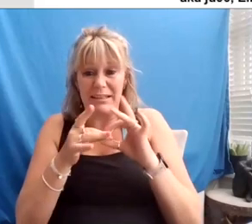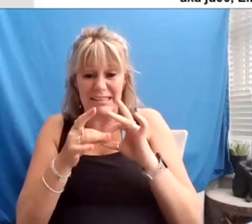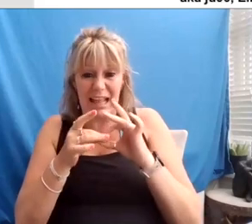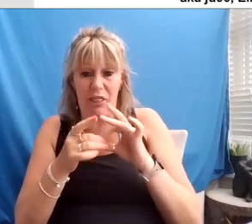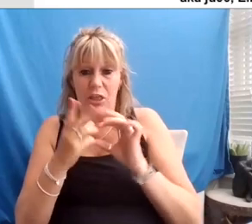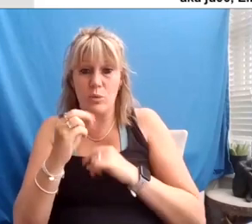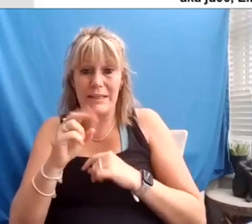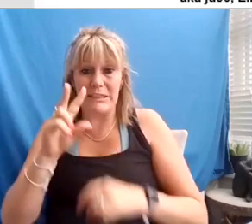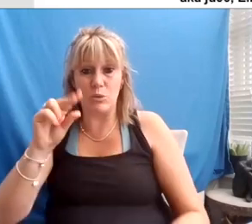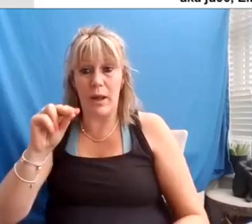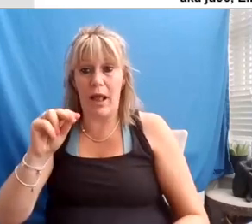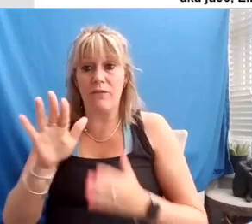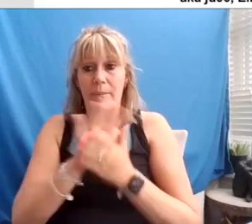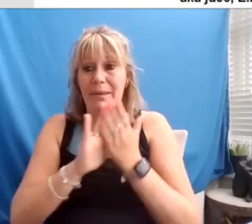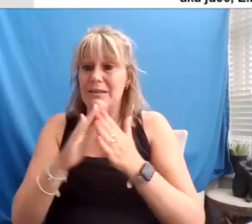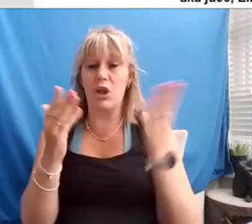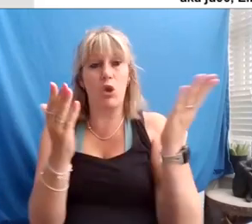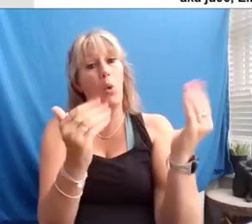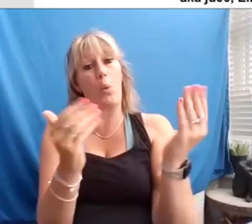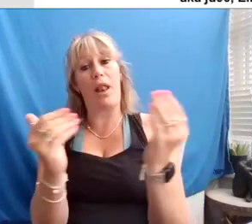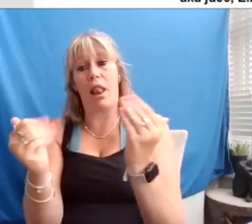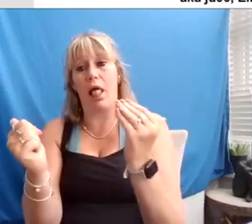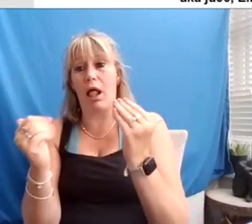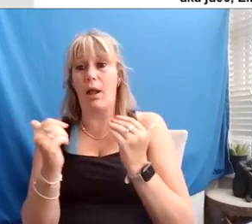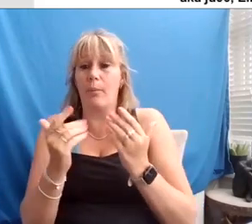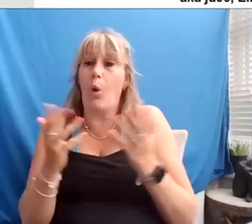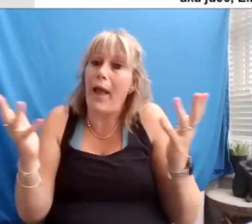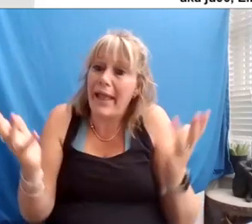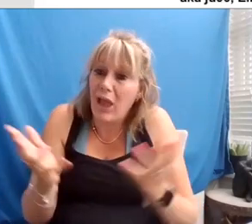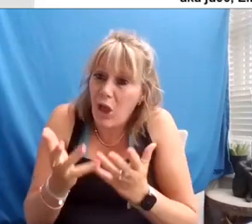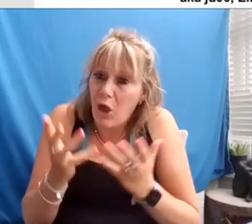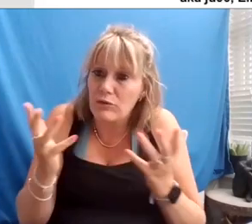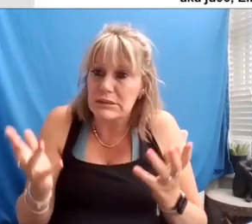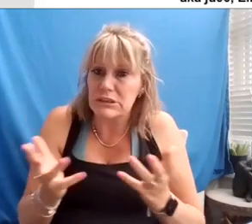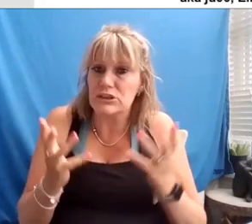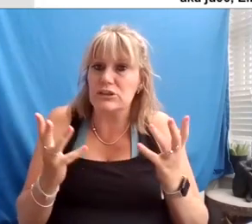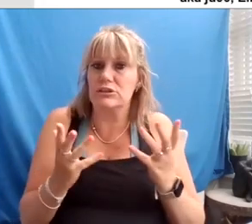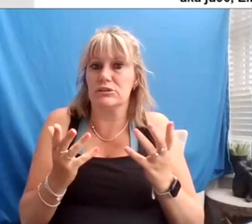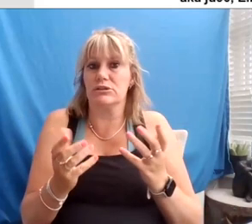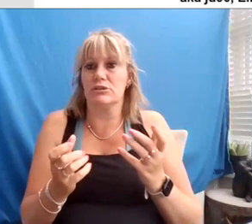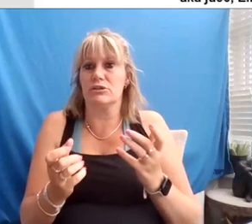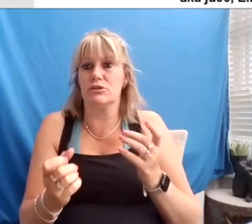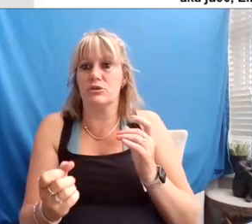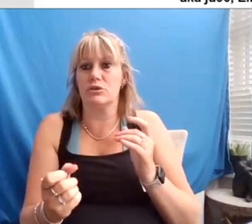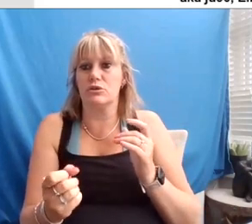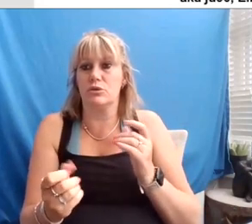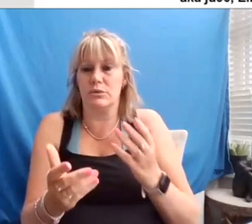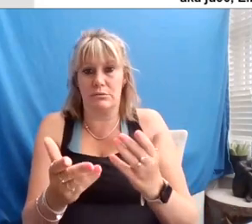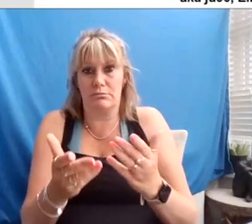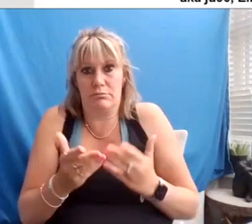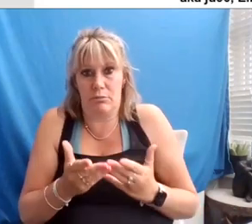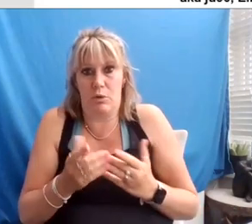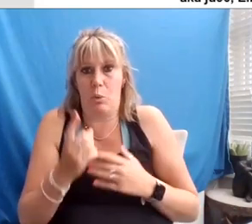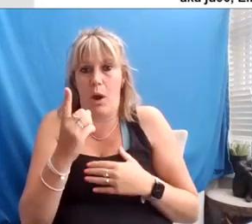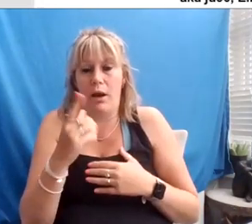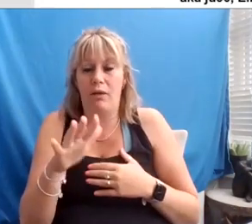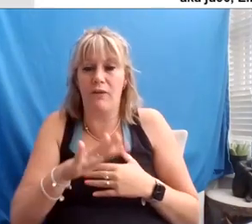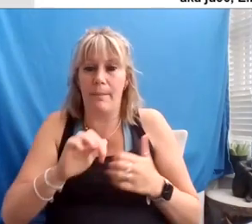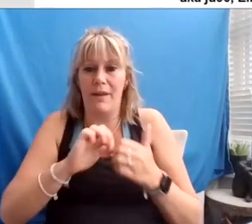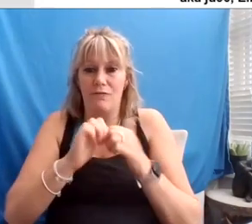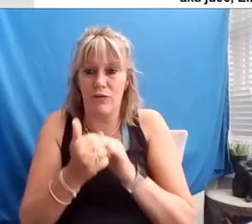2012, then you're very welcome, indeed encouraged, to send us one family-friendly piece for